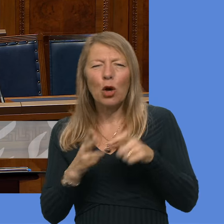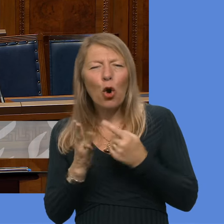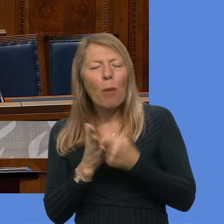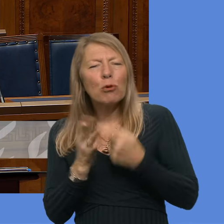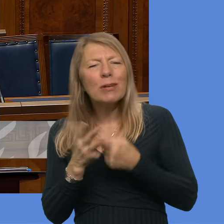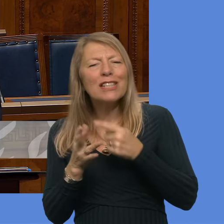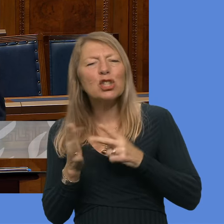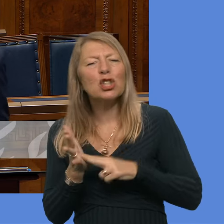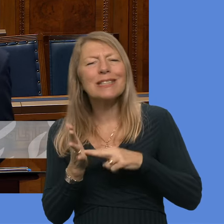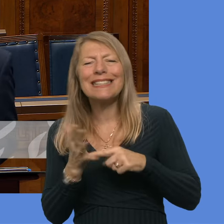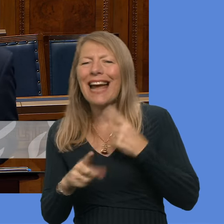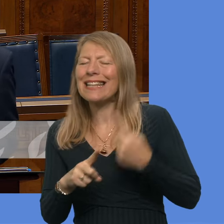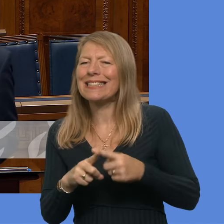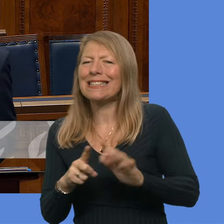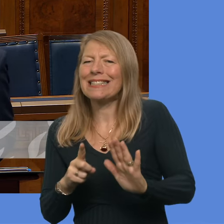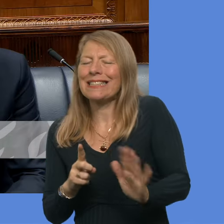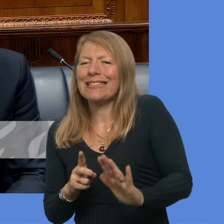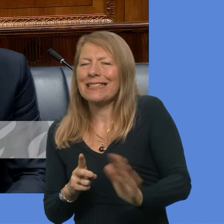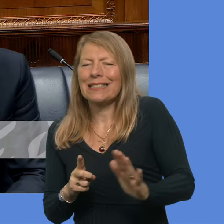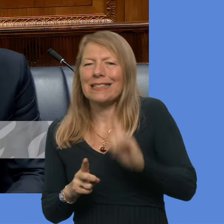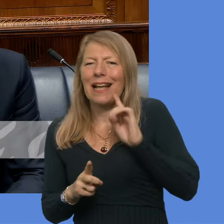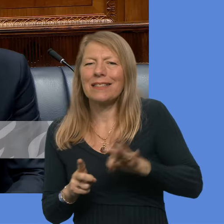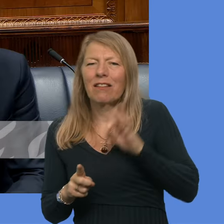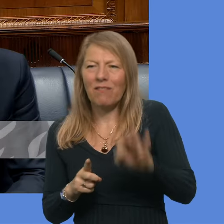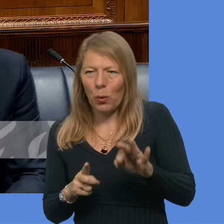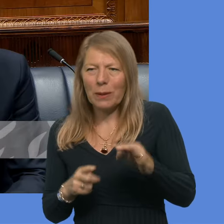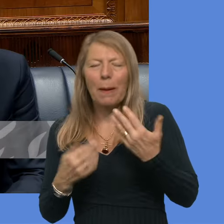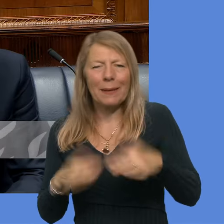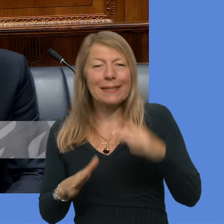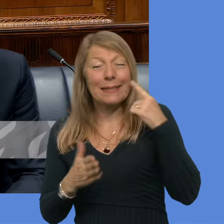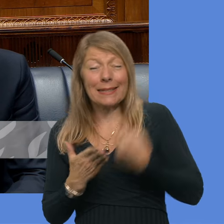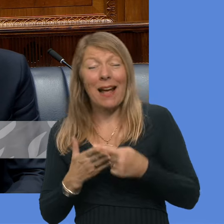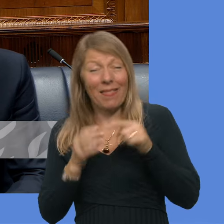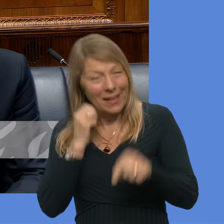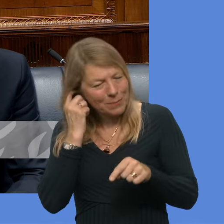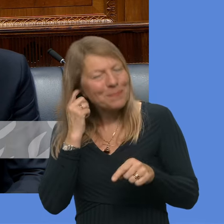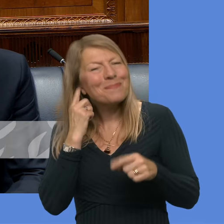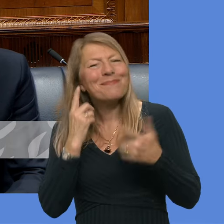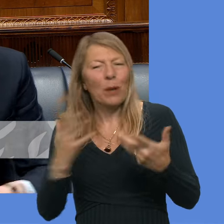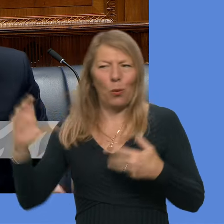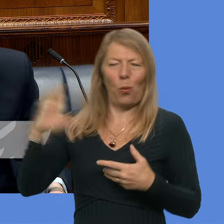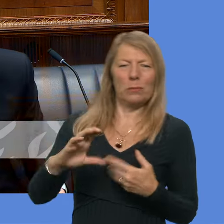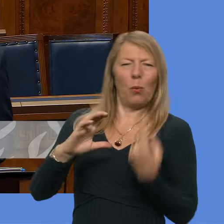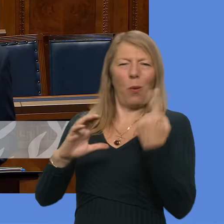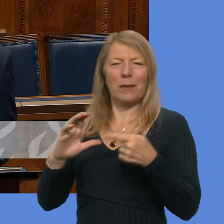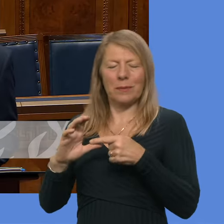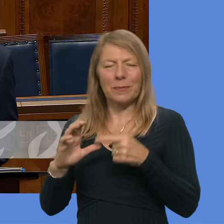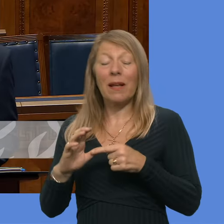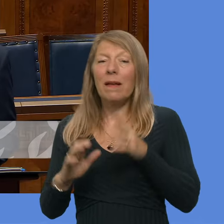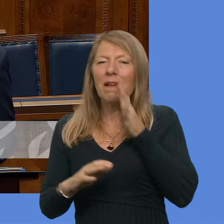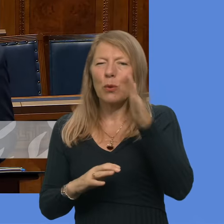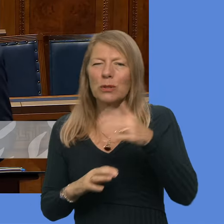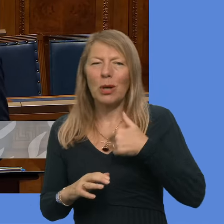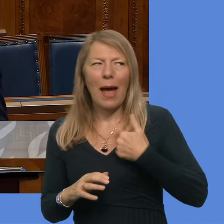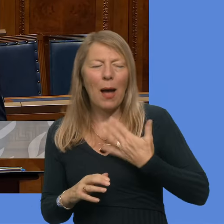public services and to adjusting the block grant for devolved taxes. In the meantime, it's my intention to create an attractive investment proposition for